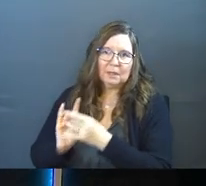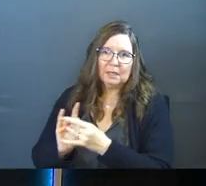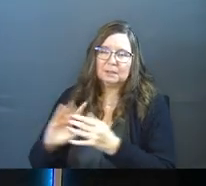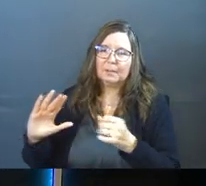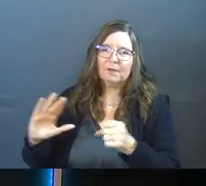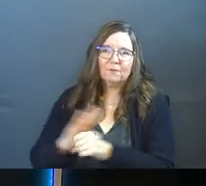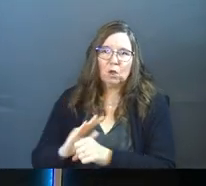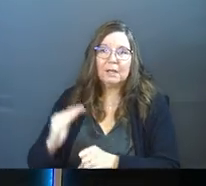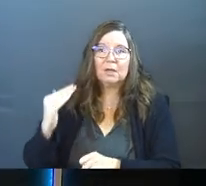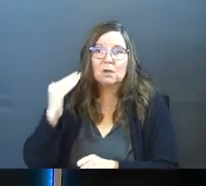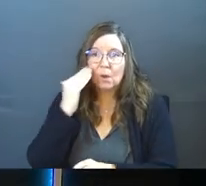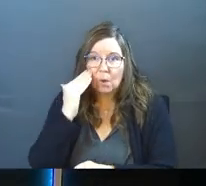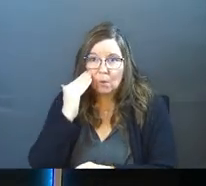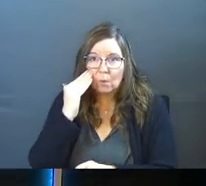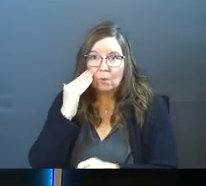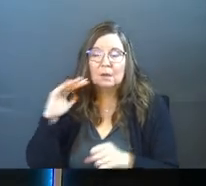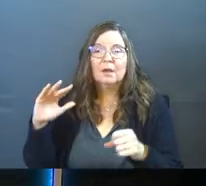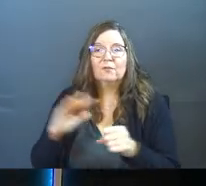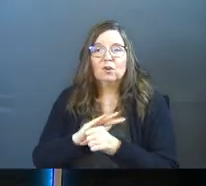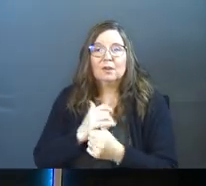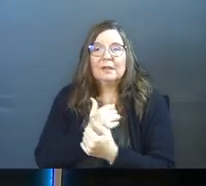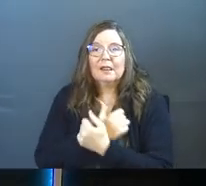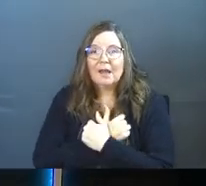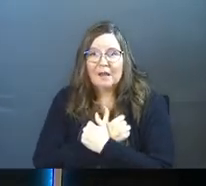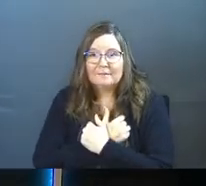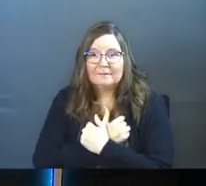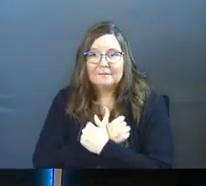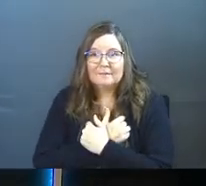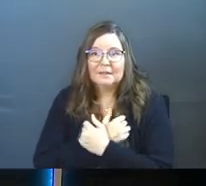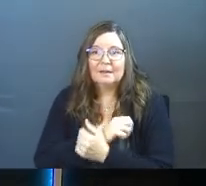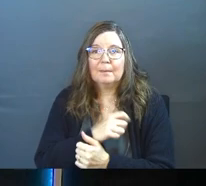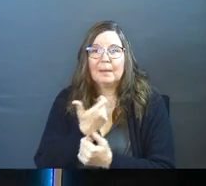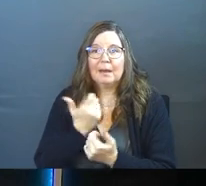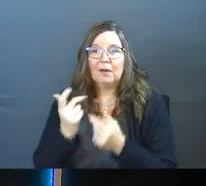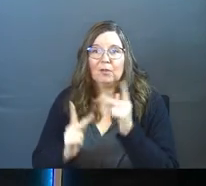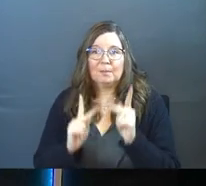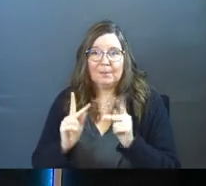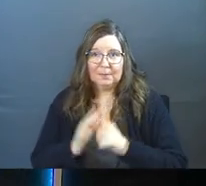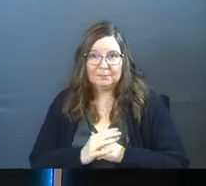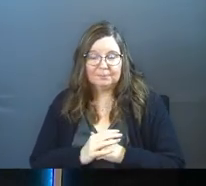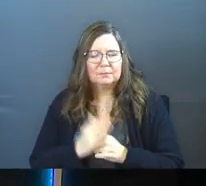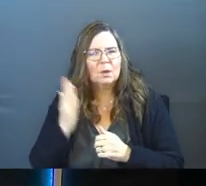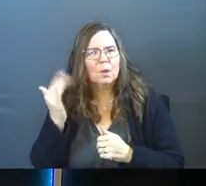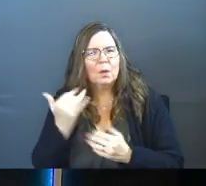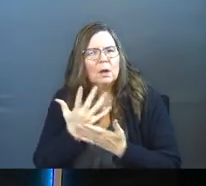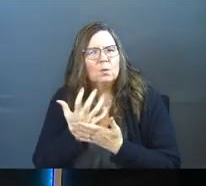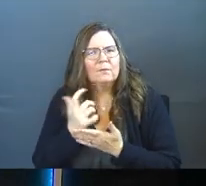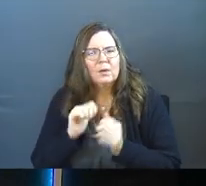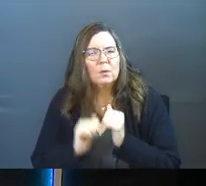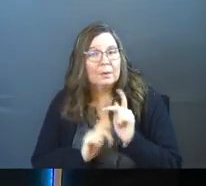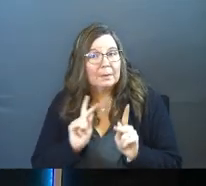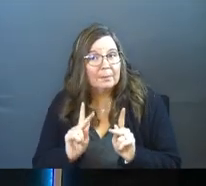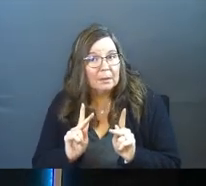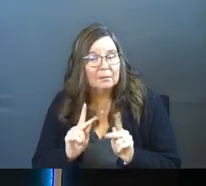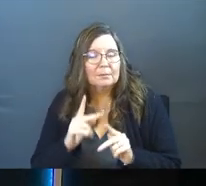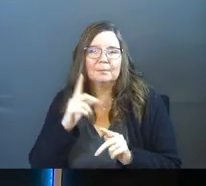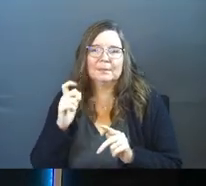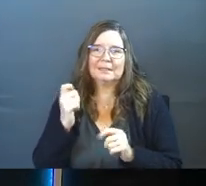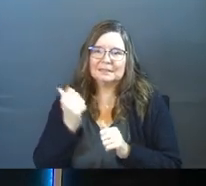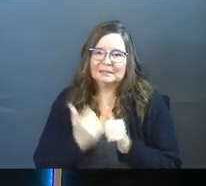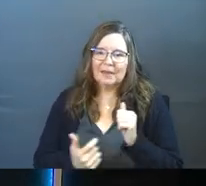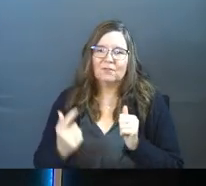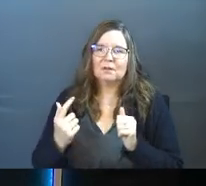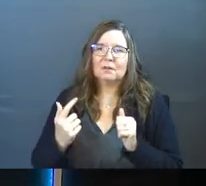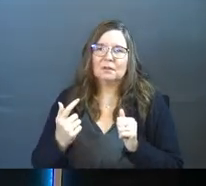to be fully known and be fully loved by other people. And why do we crave that with people? Because